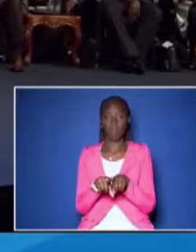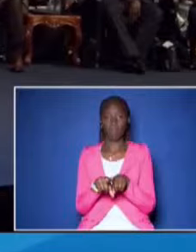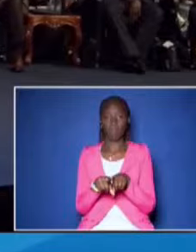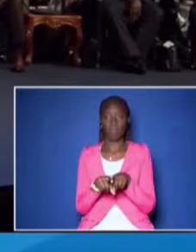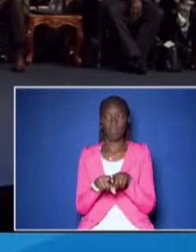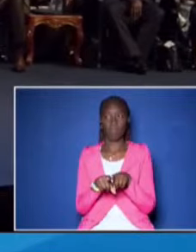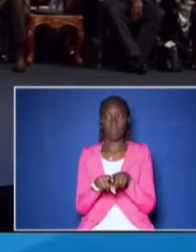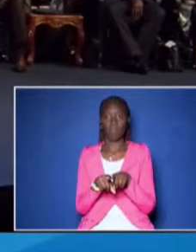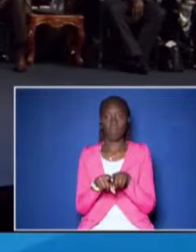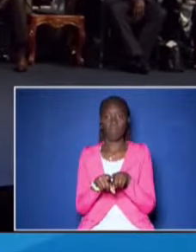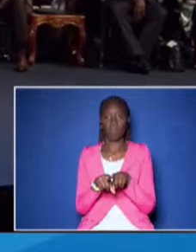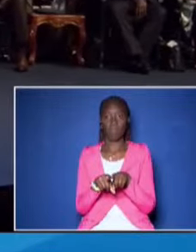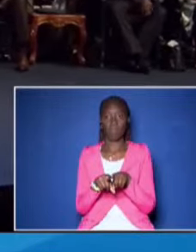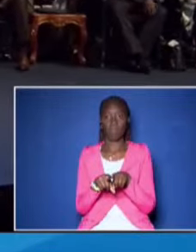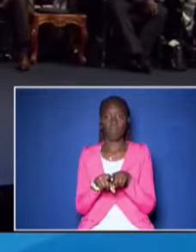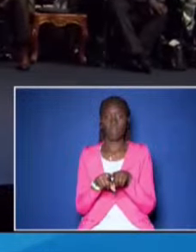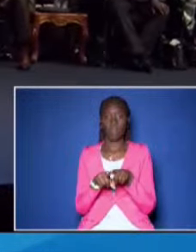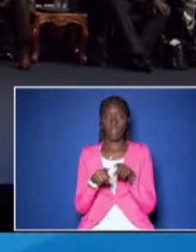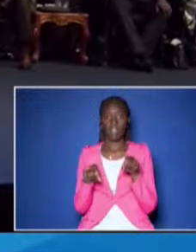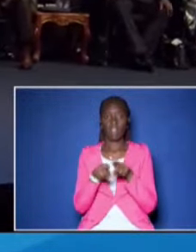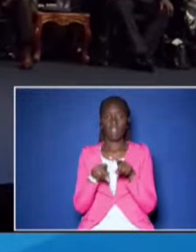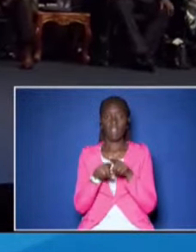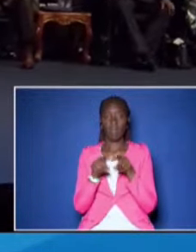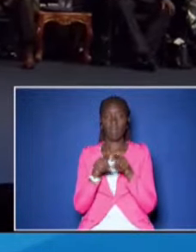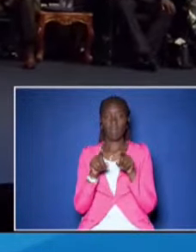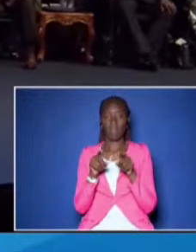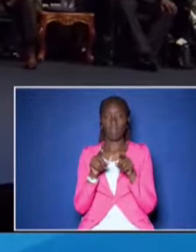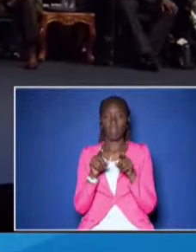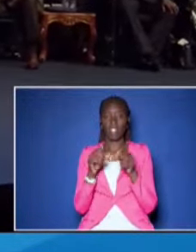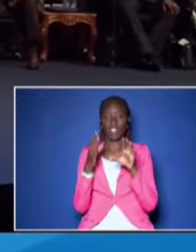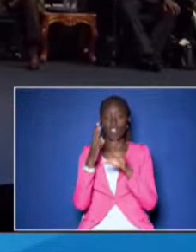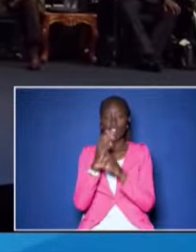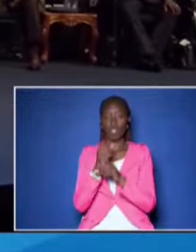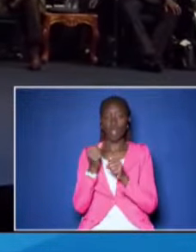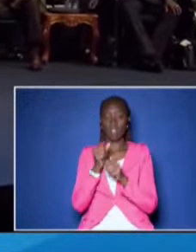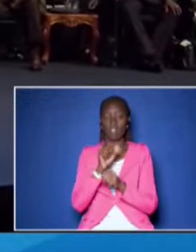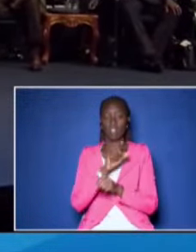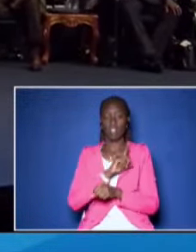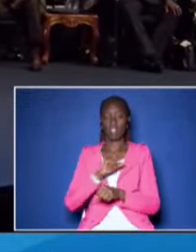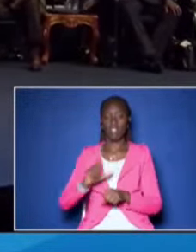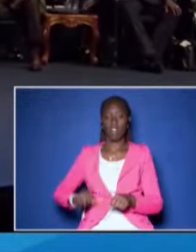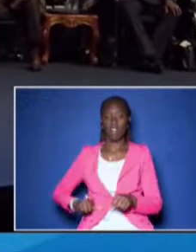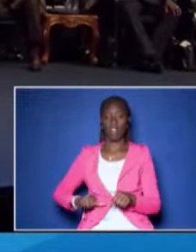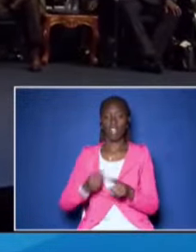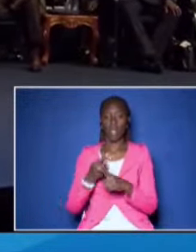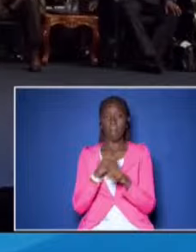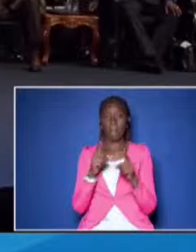that that but he does not trust the